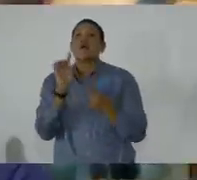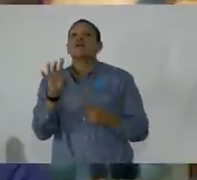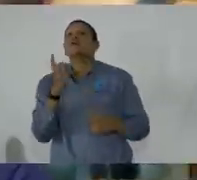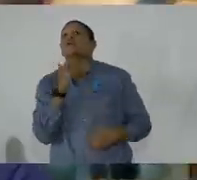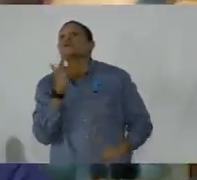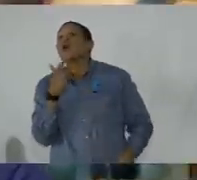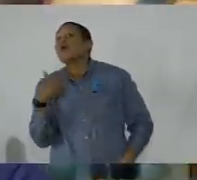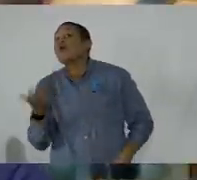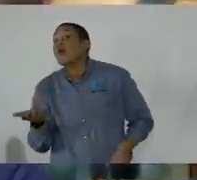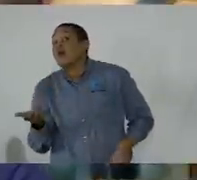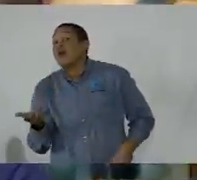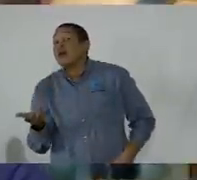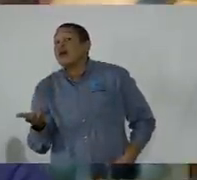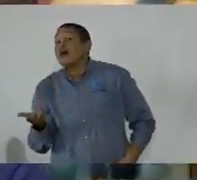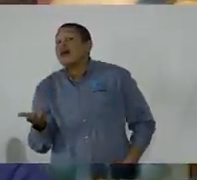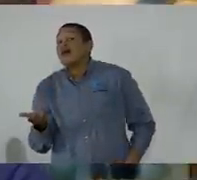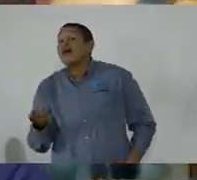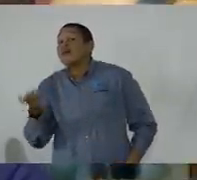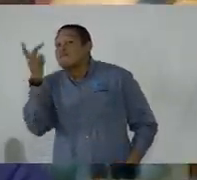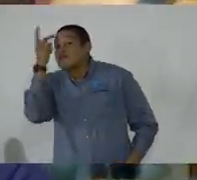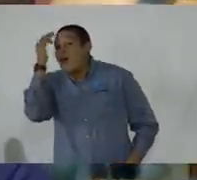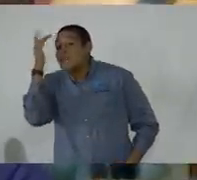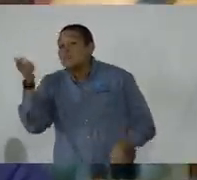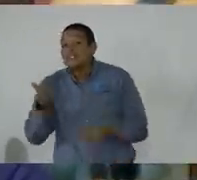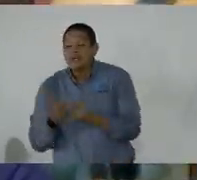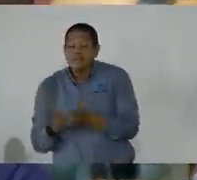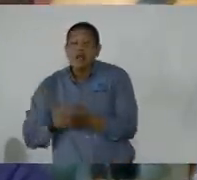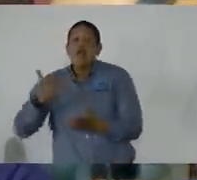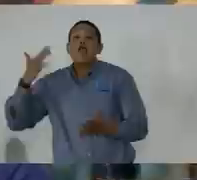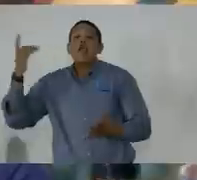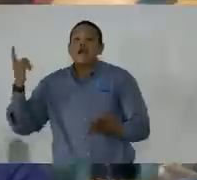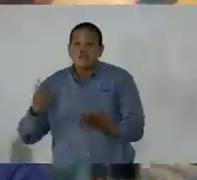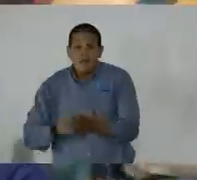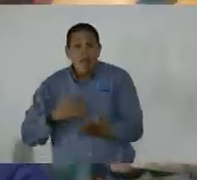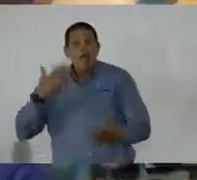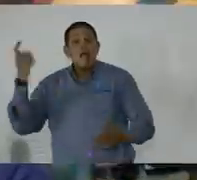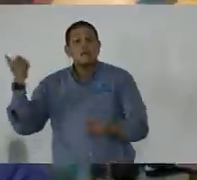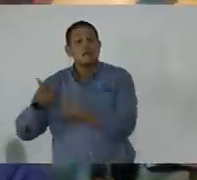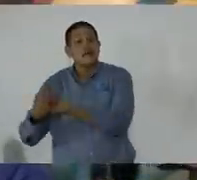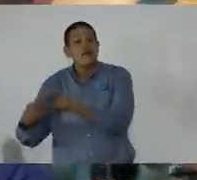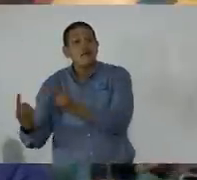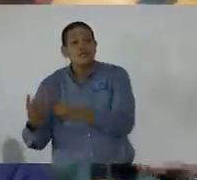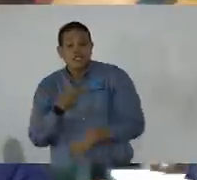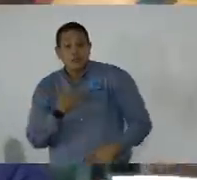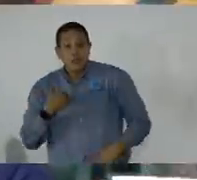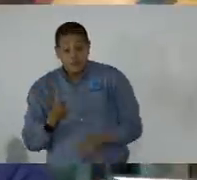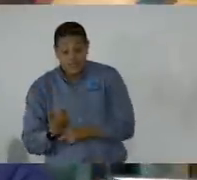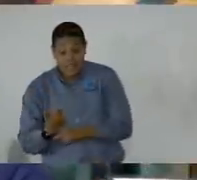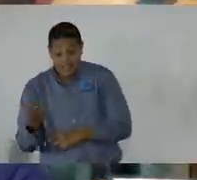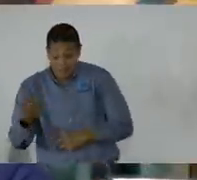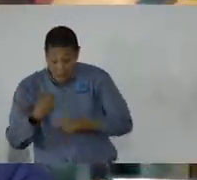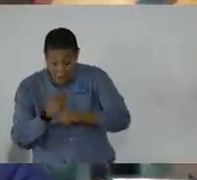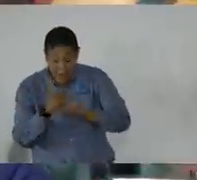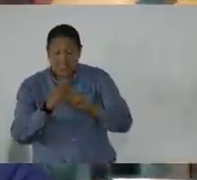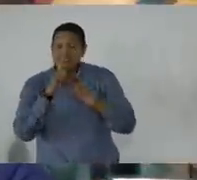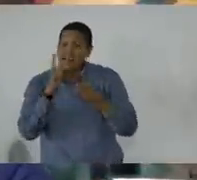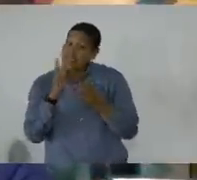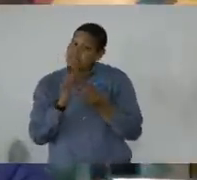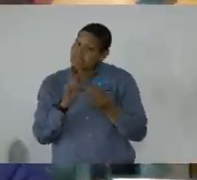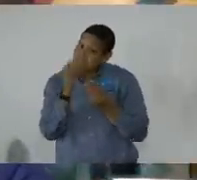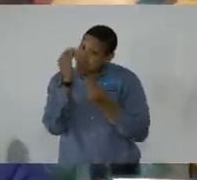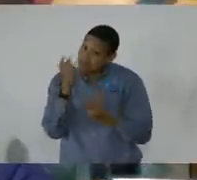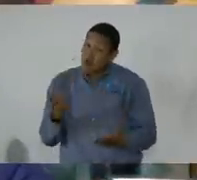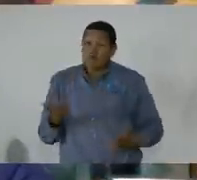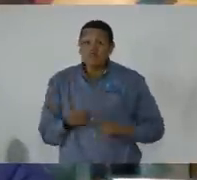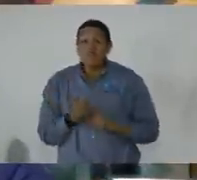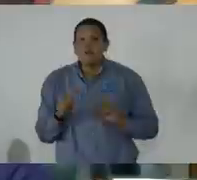that Prime Minister, from time to time, opposition members make the claim that